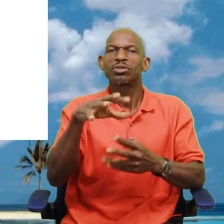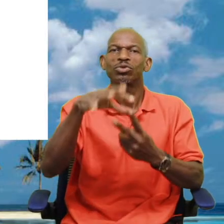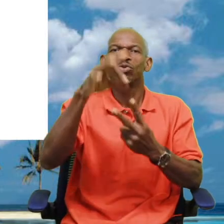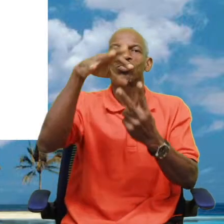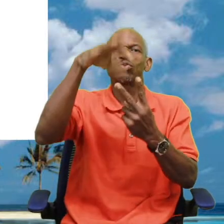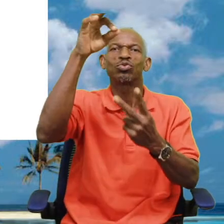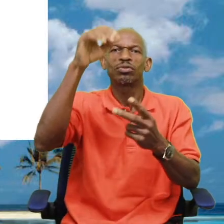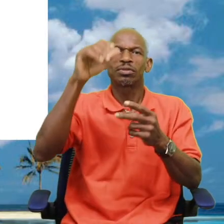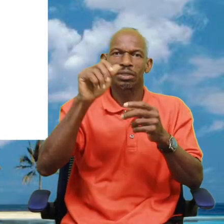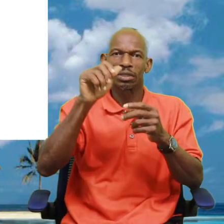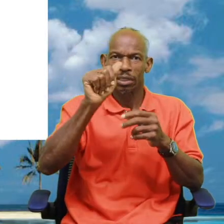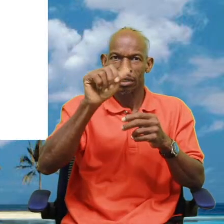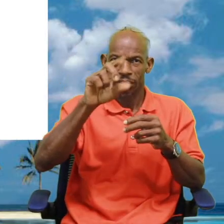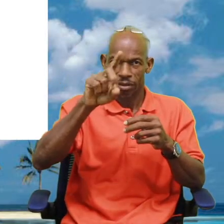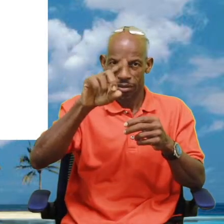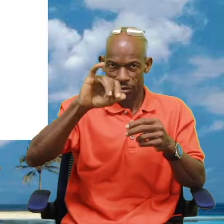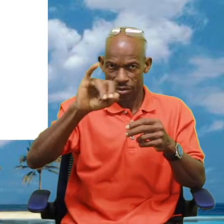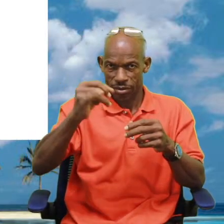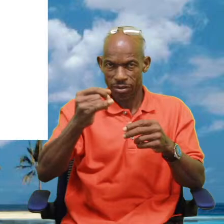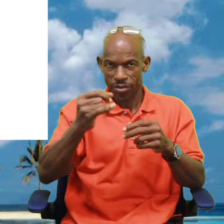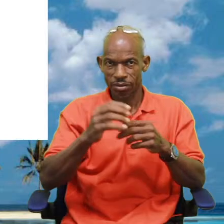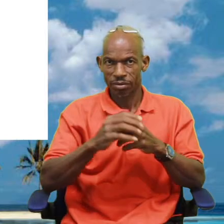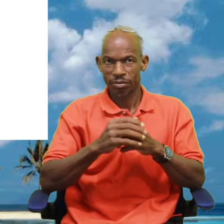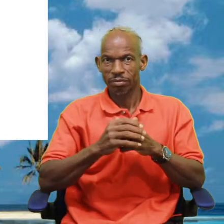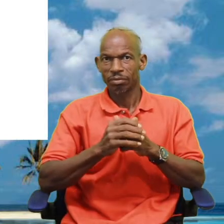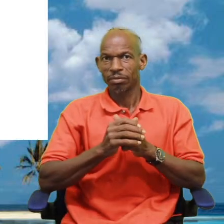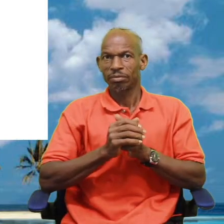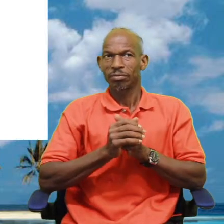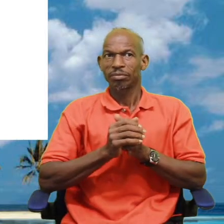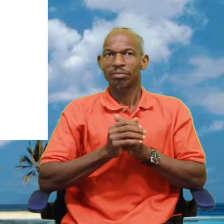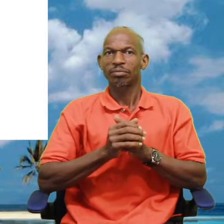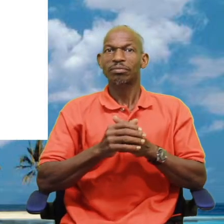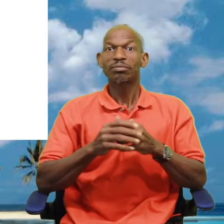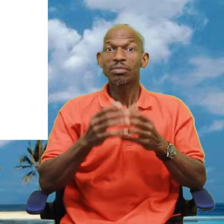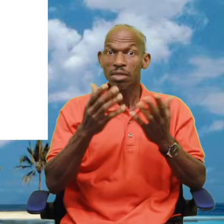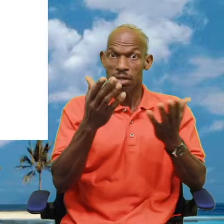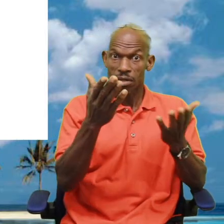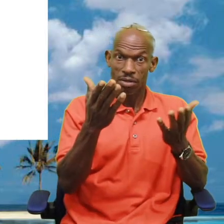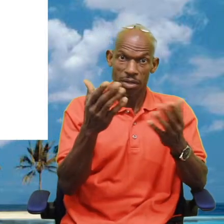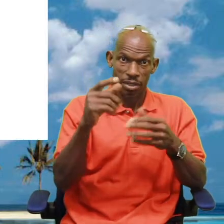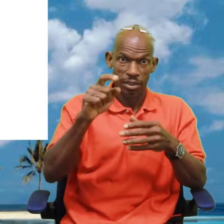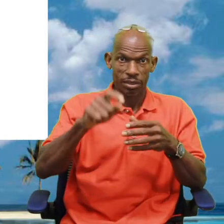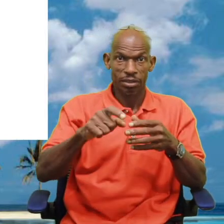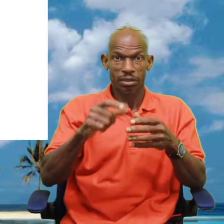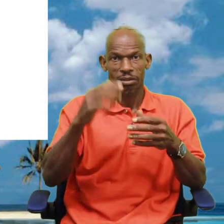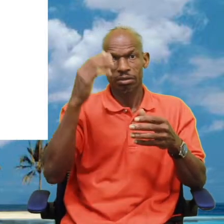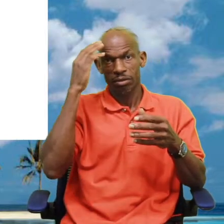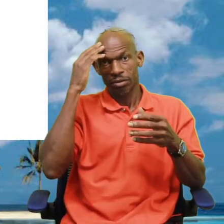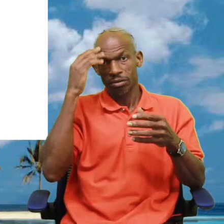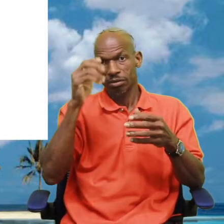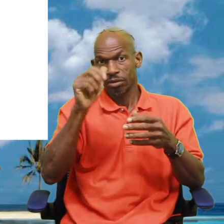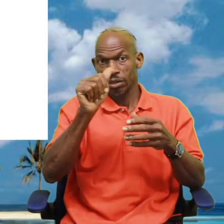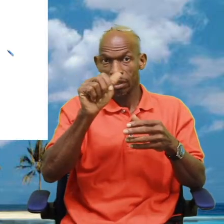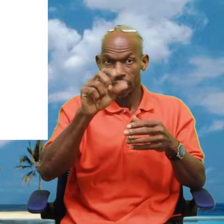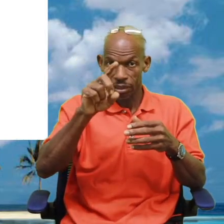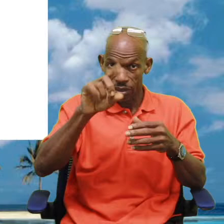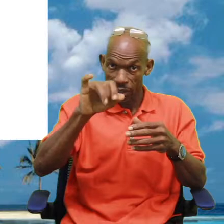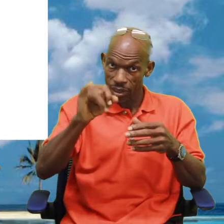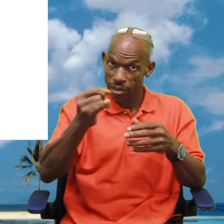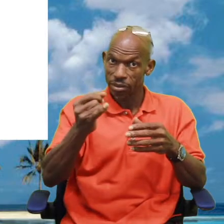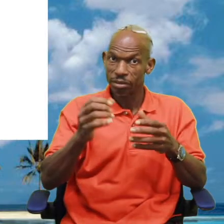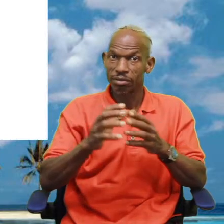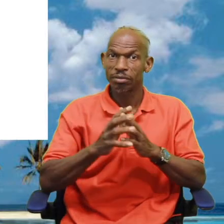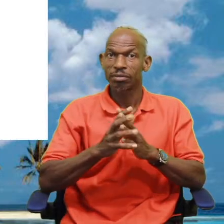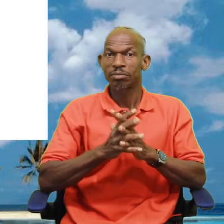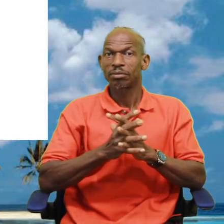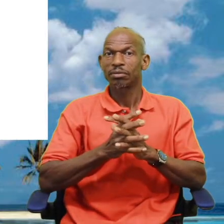Because deaf persons, and apart from knowing adjectives and so on, and knowing adjectives with our senses, we have to be